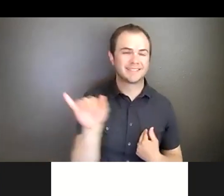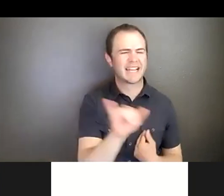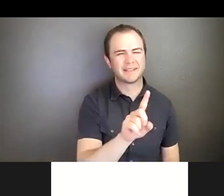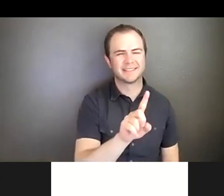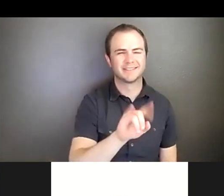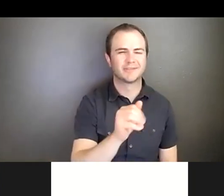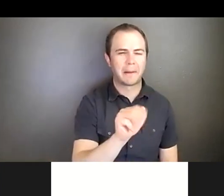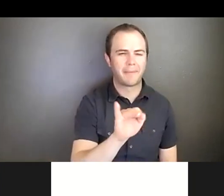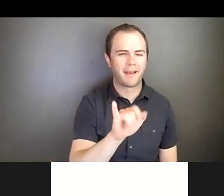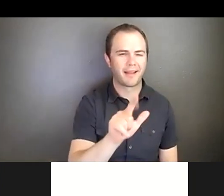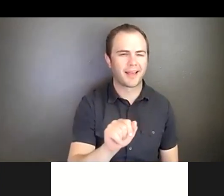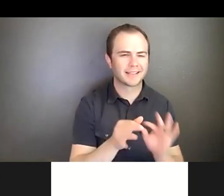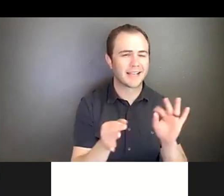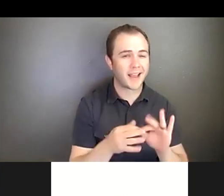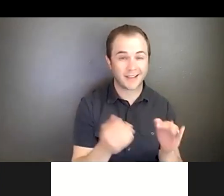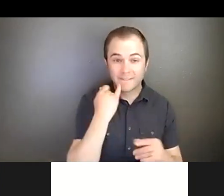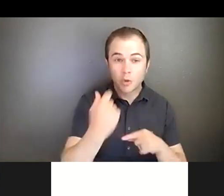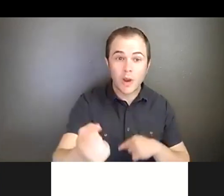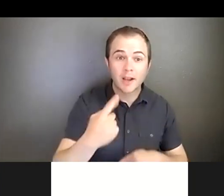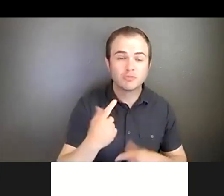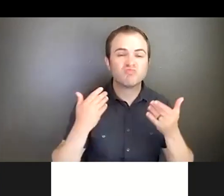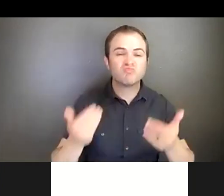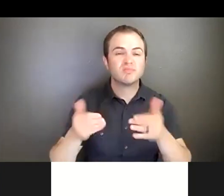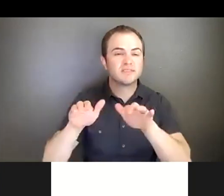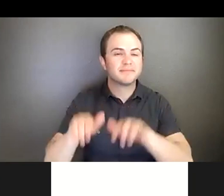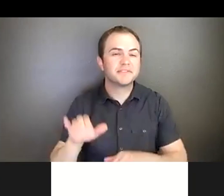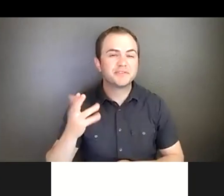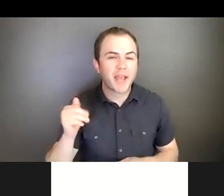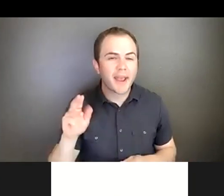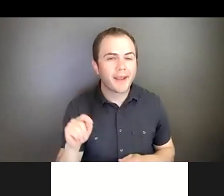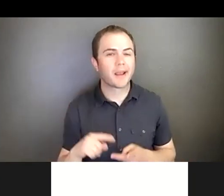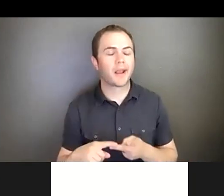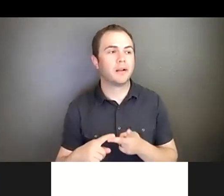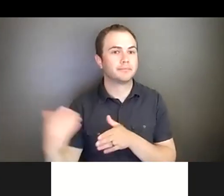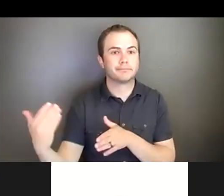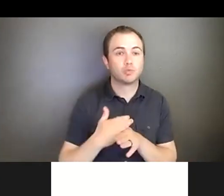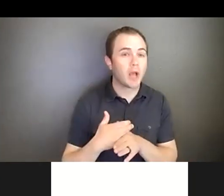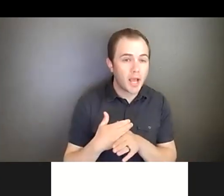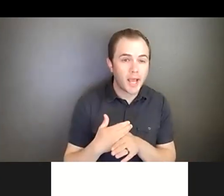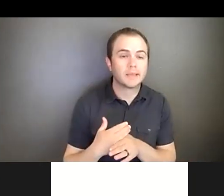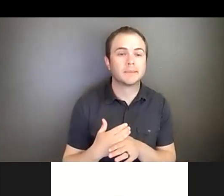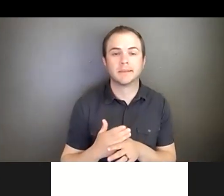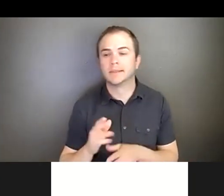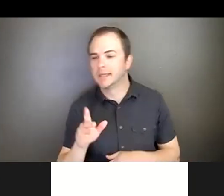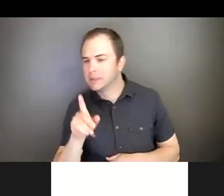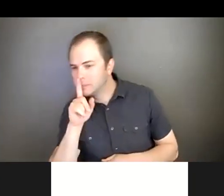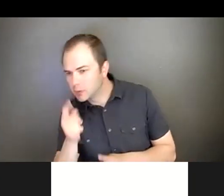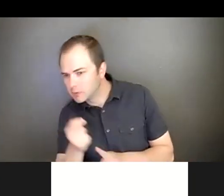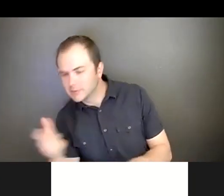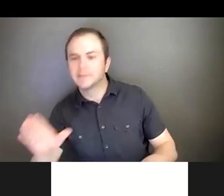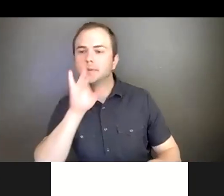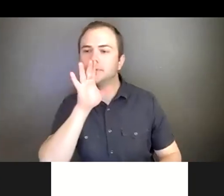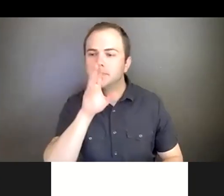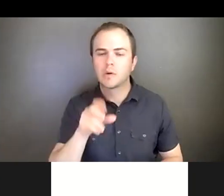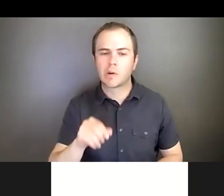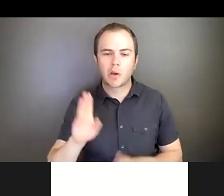free to put something in the chat or interrupt, turn your mic on, camera on, and ask